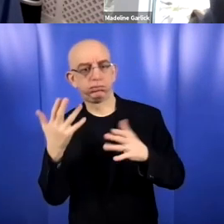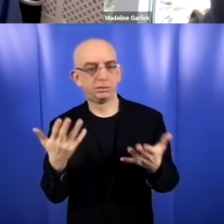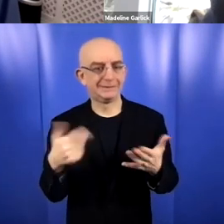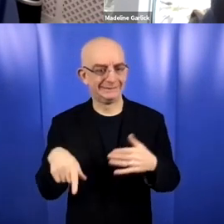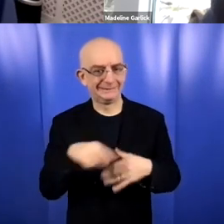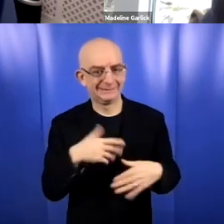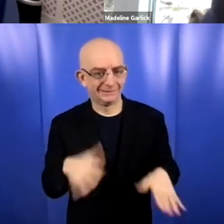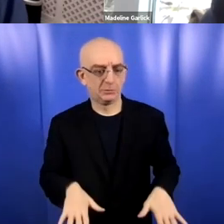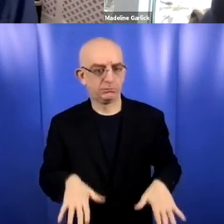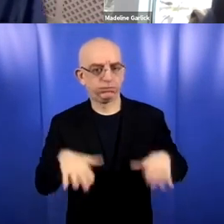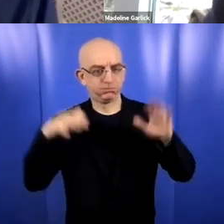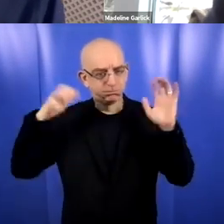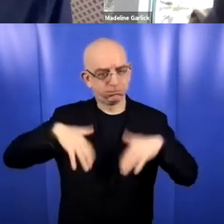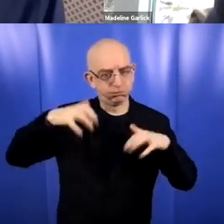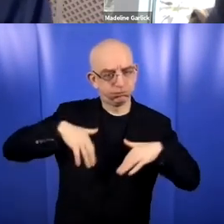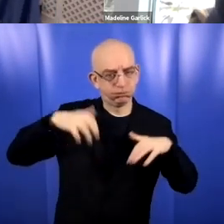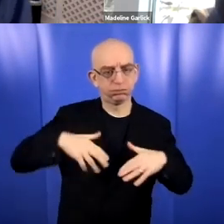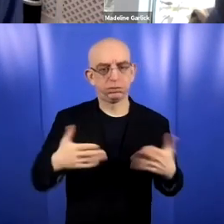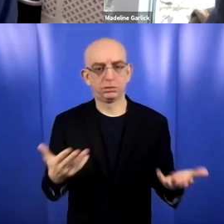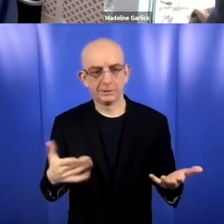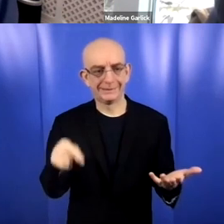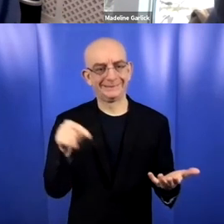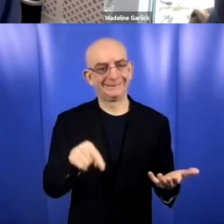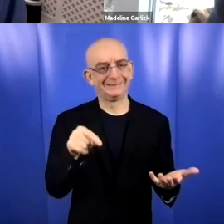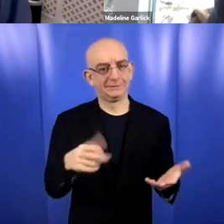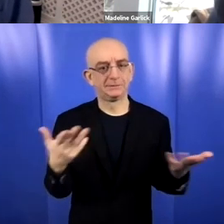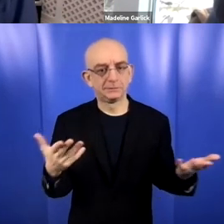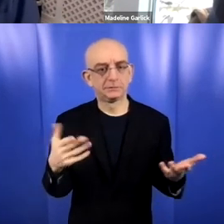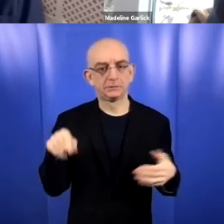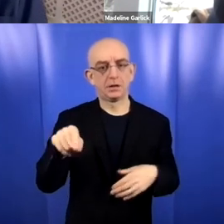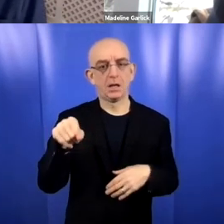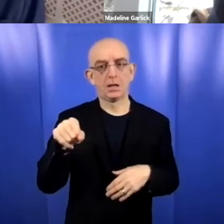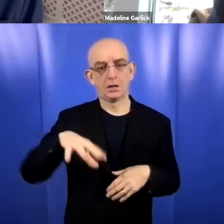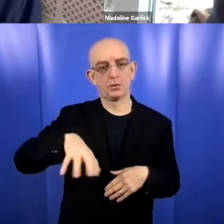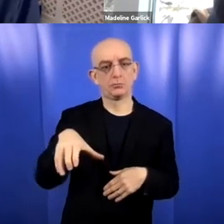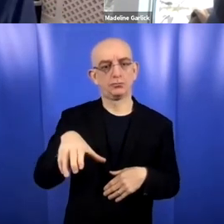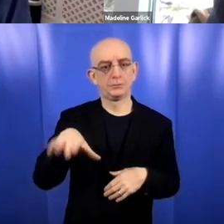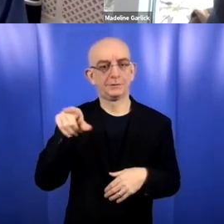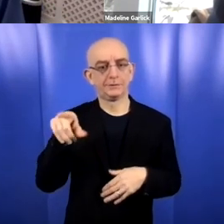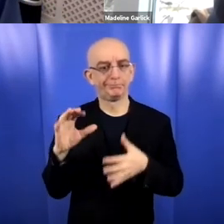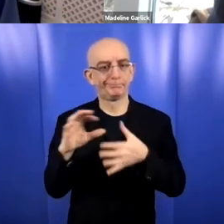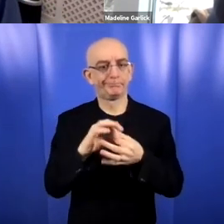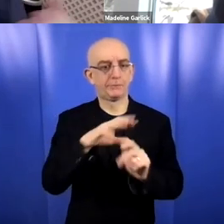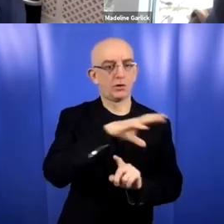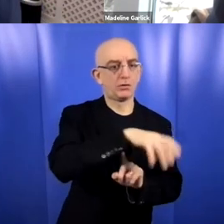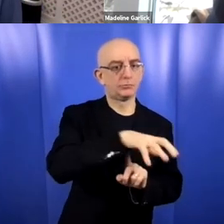it's reducing the amount of water available, it's reducing the amount of land available for